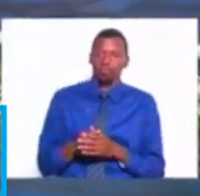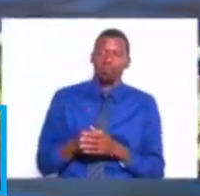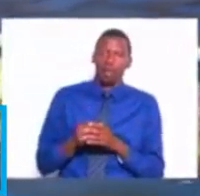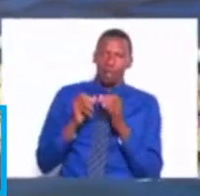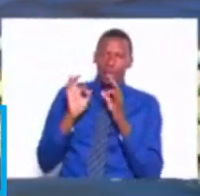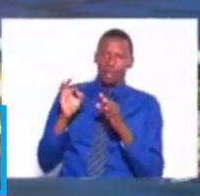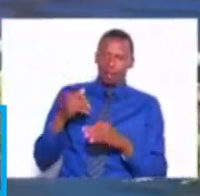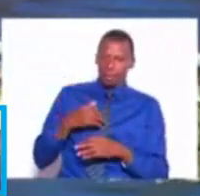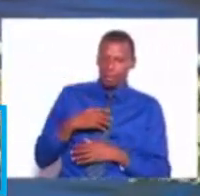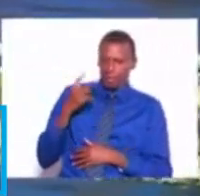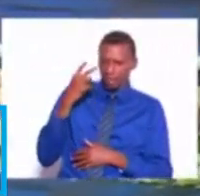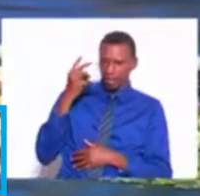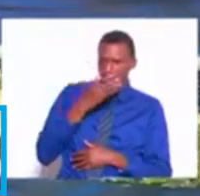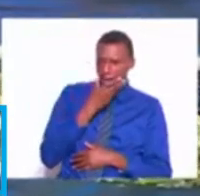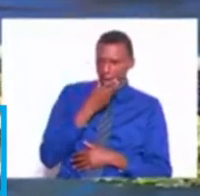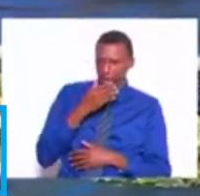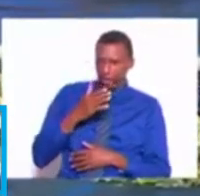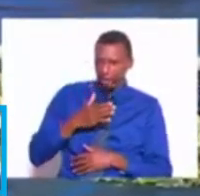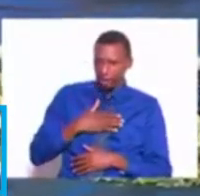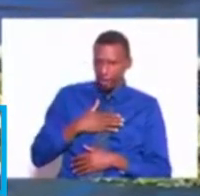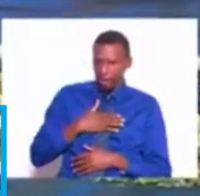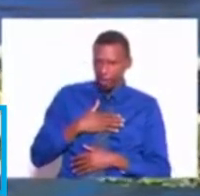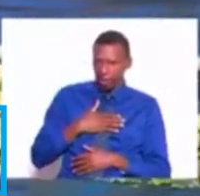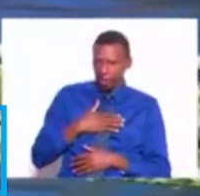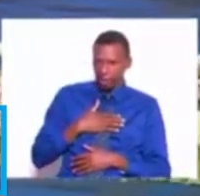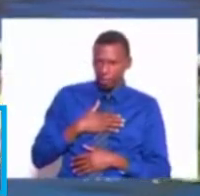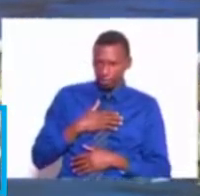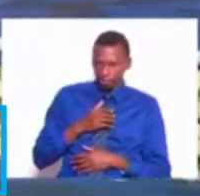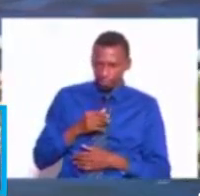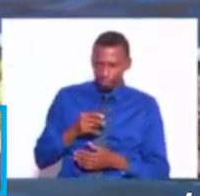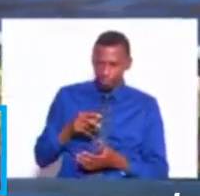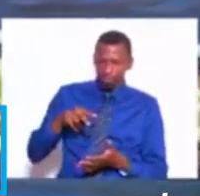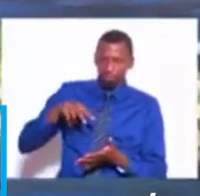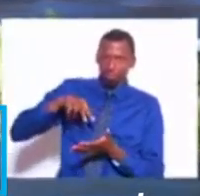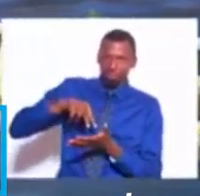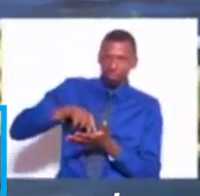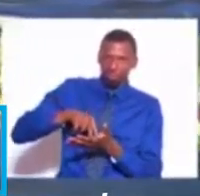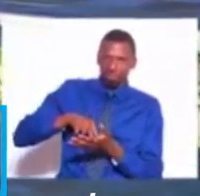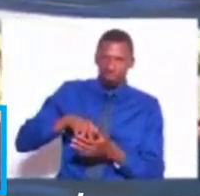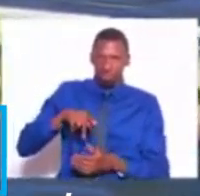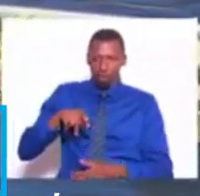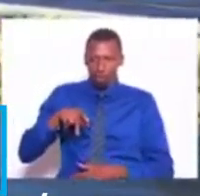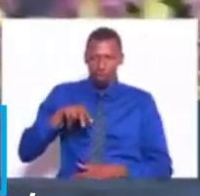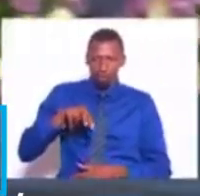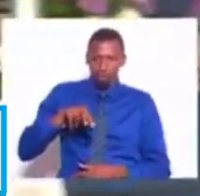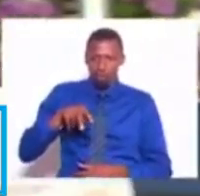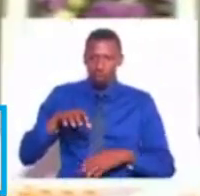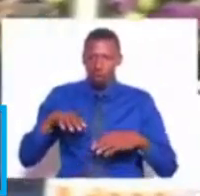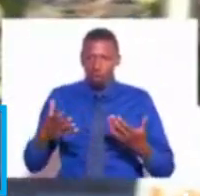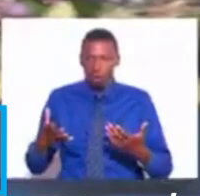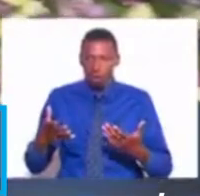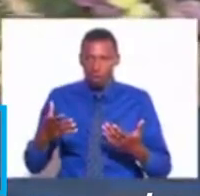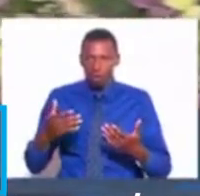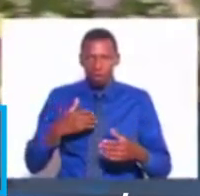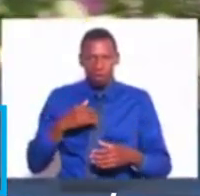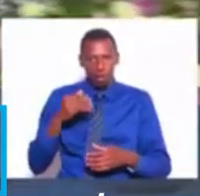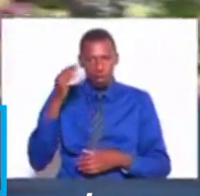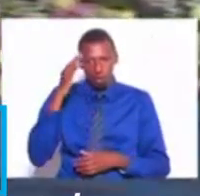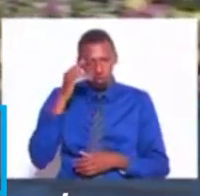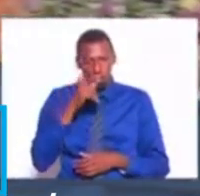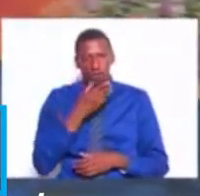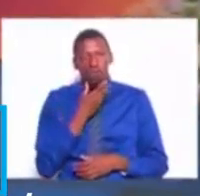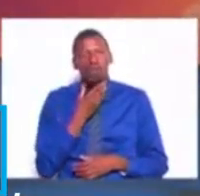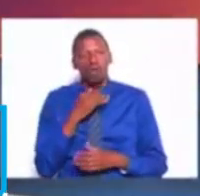father just working up and walking this way, I know he wants me to get out of the table.